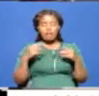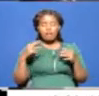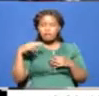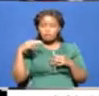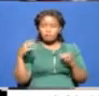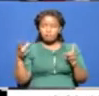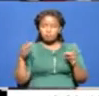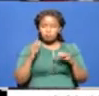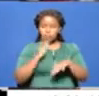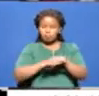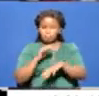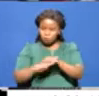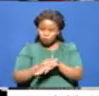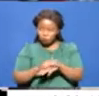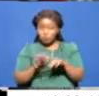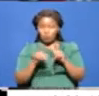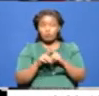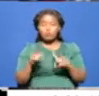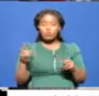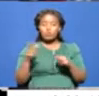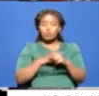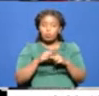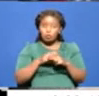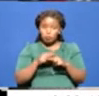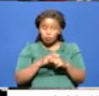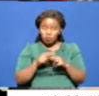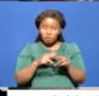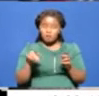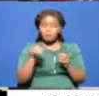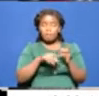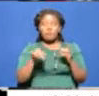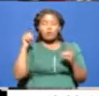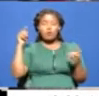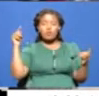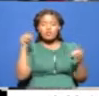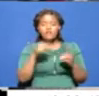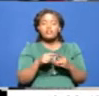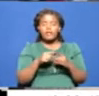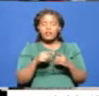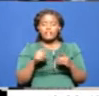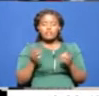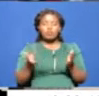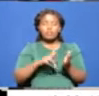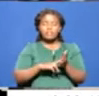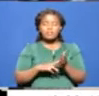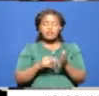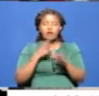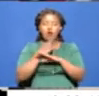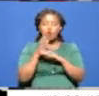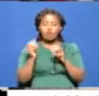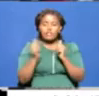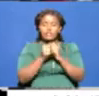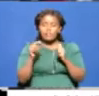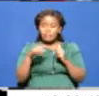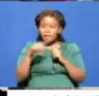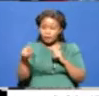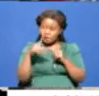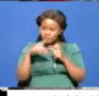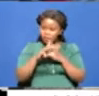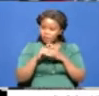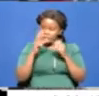and very soon we target to register more than 10,000 engineers, perhaps in the next few years to